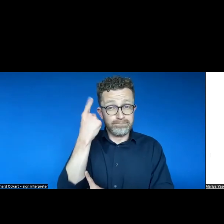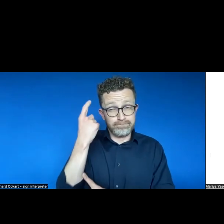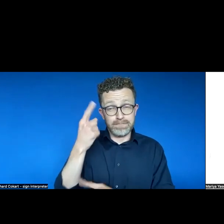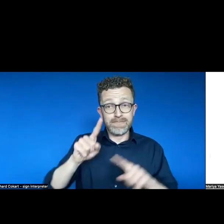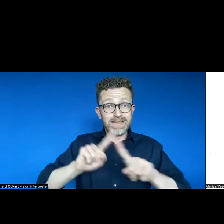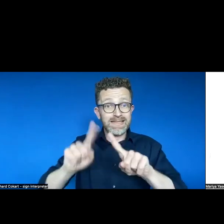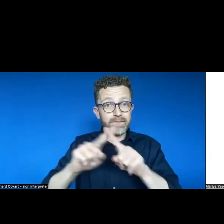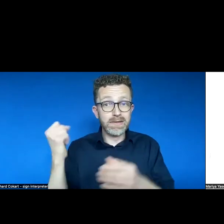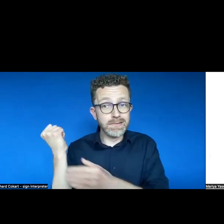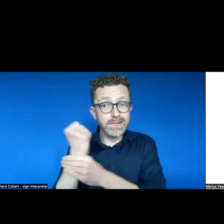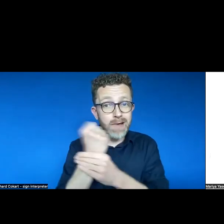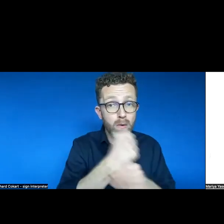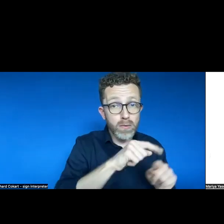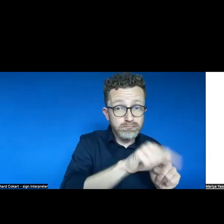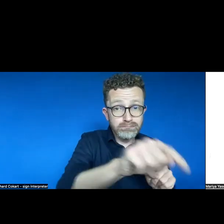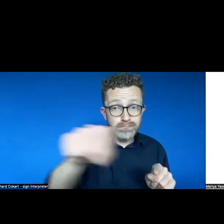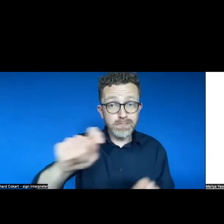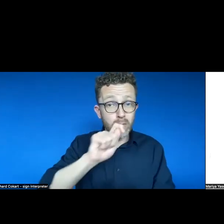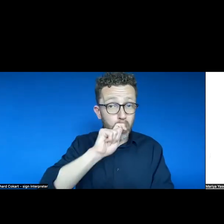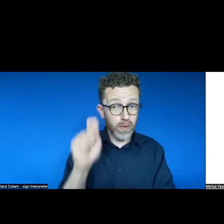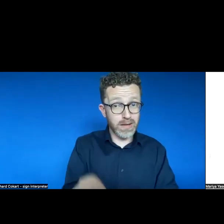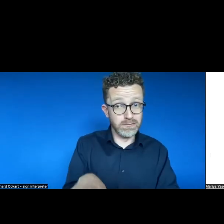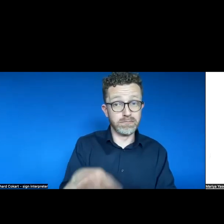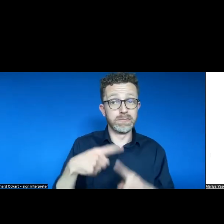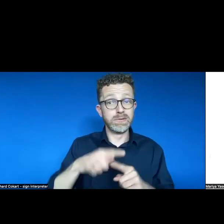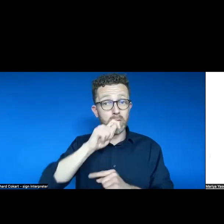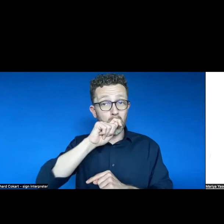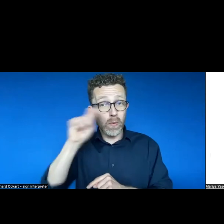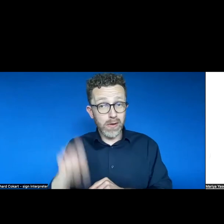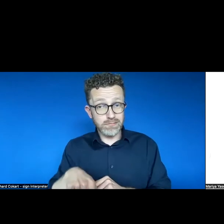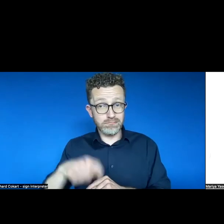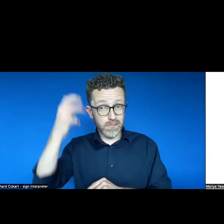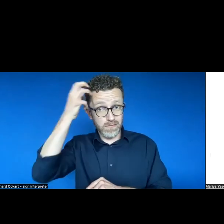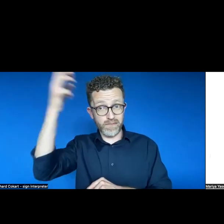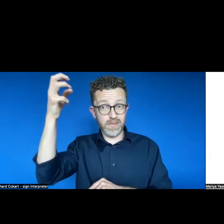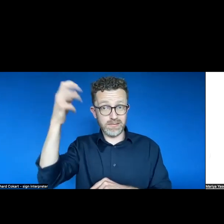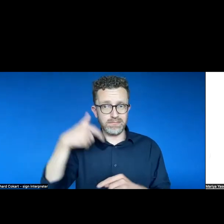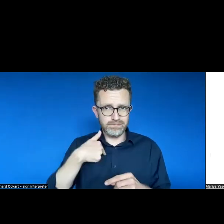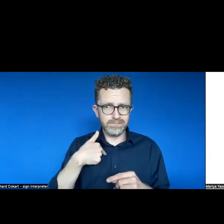and including international adoption too.